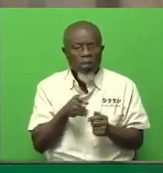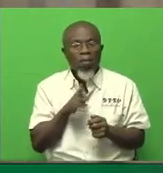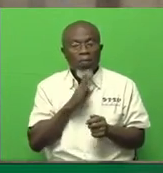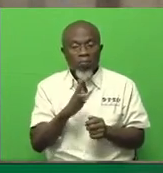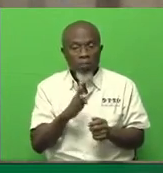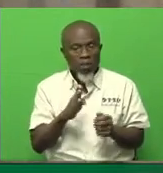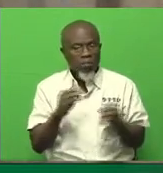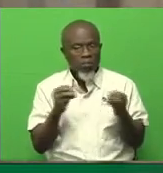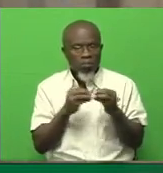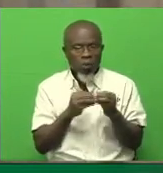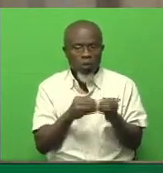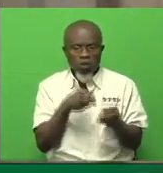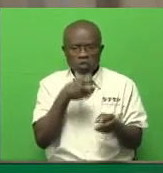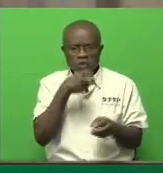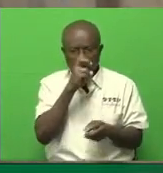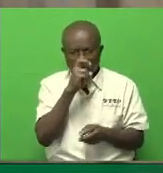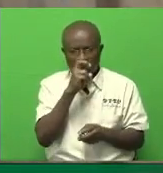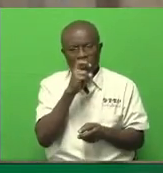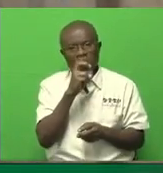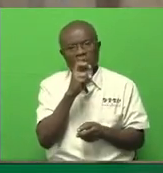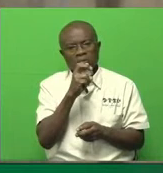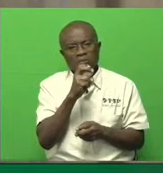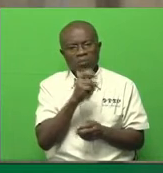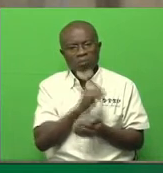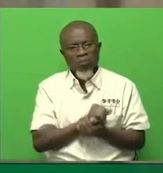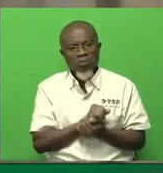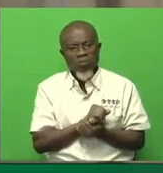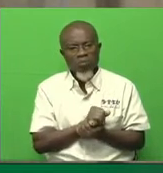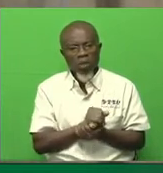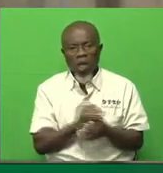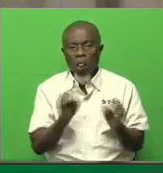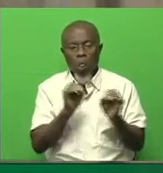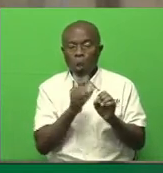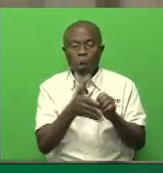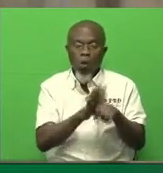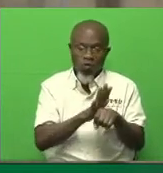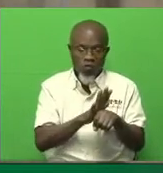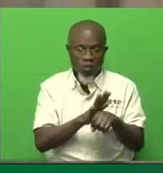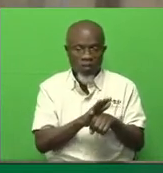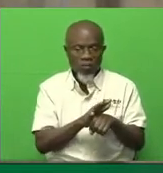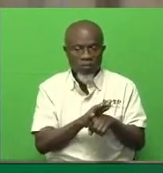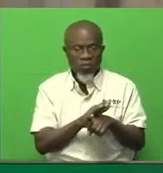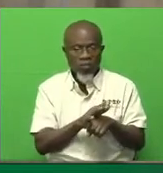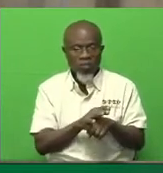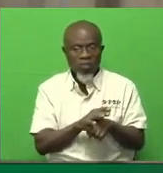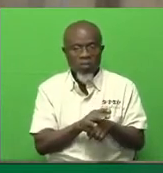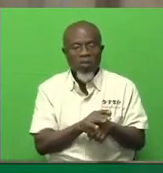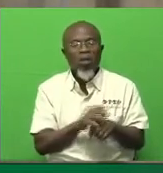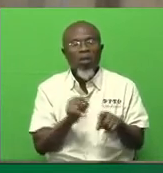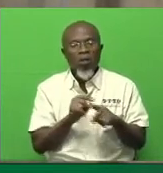are no covered in 2015 was he it was the year of win yourself of the government